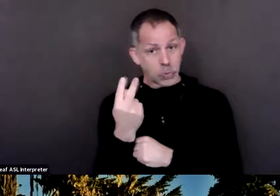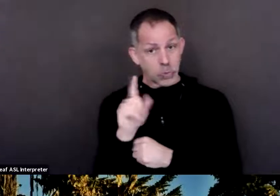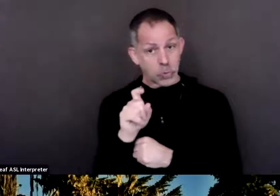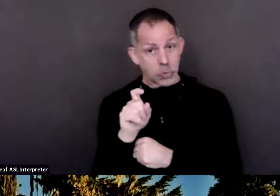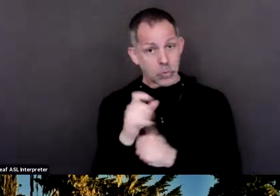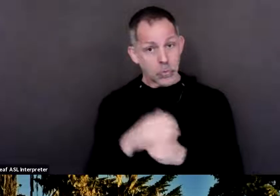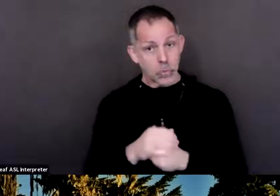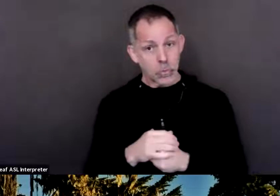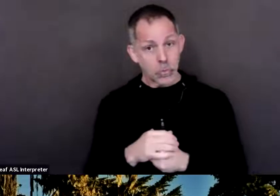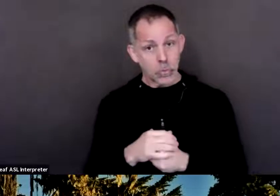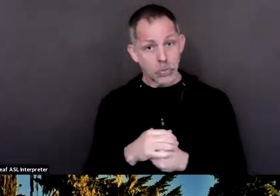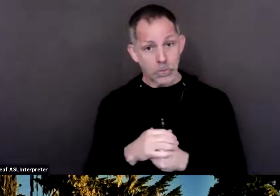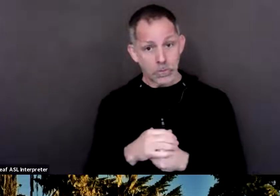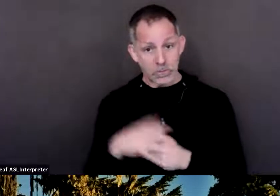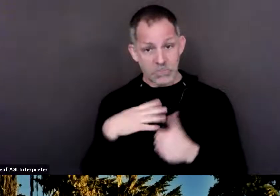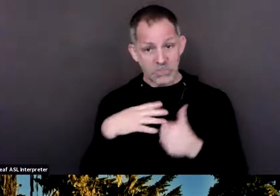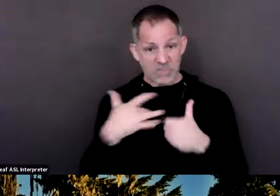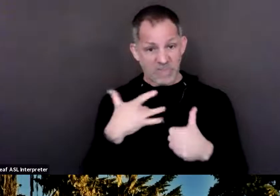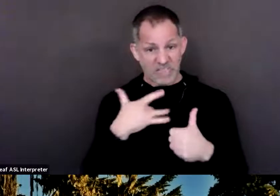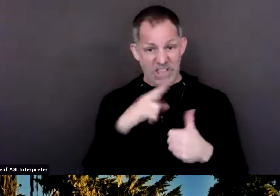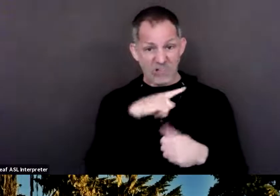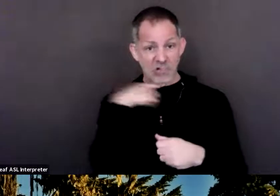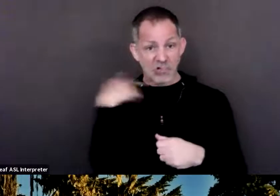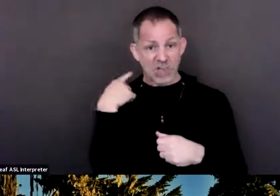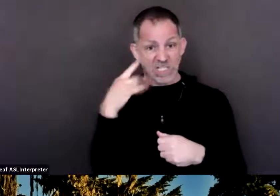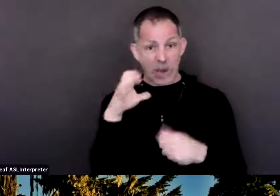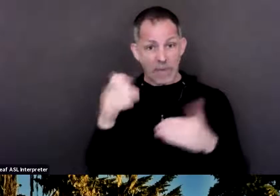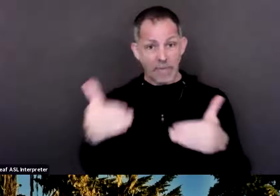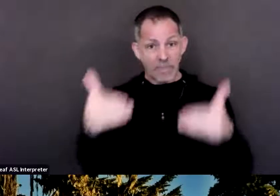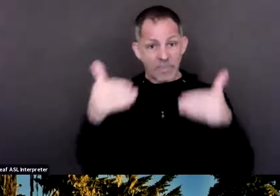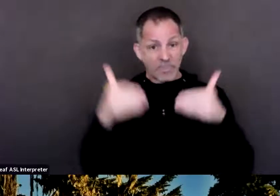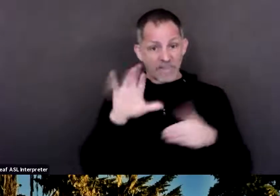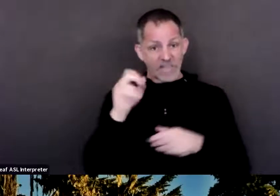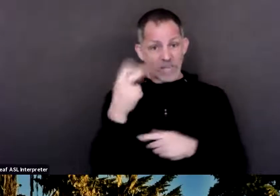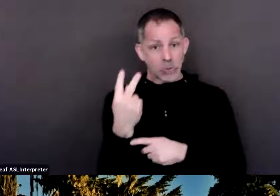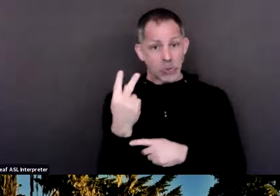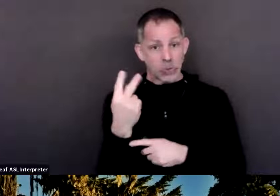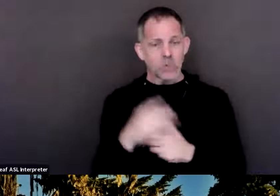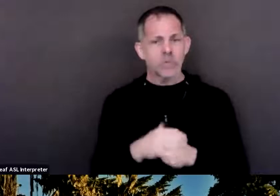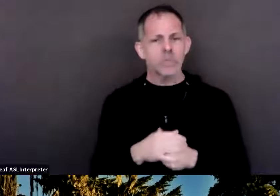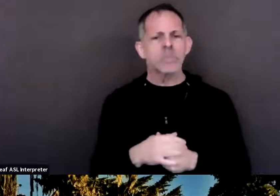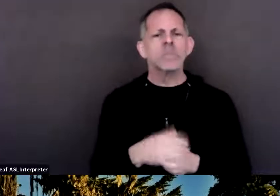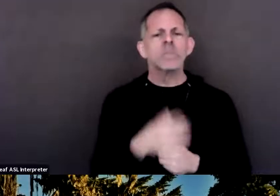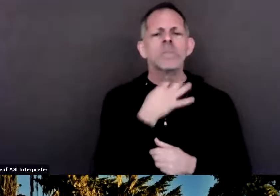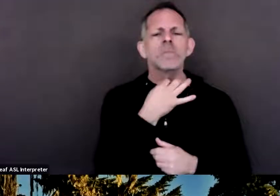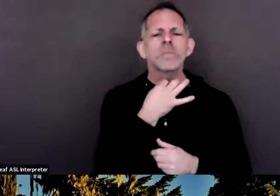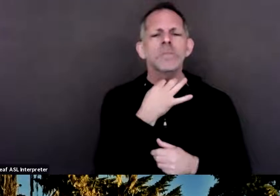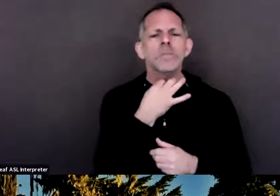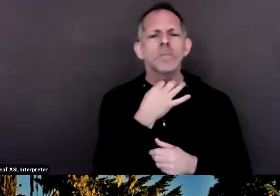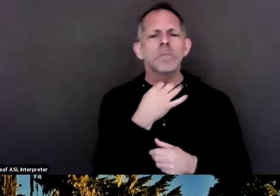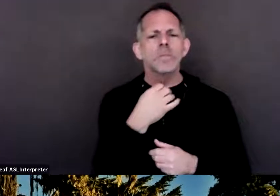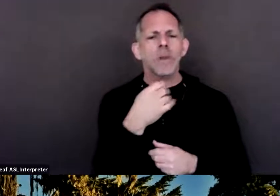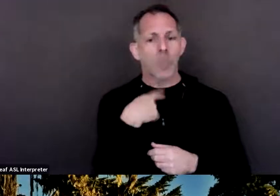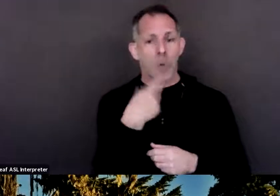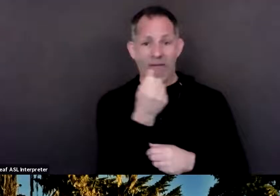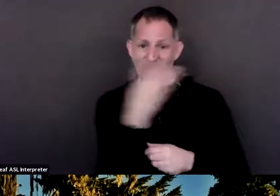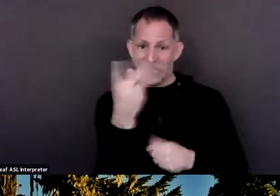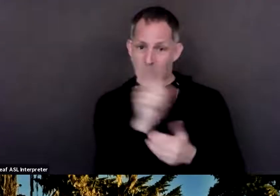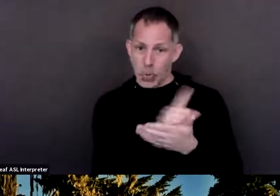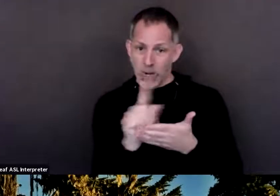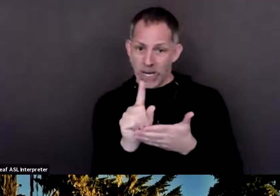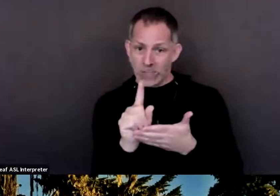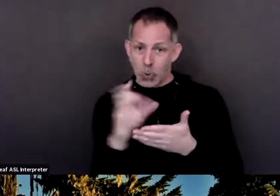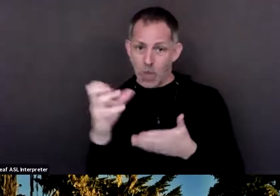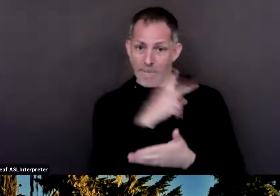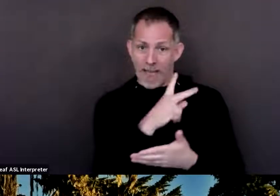to exceed some of the criteria, but we have time. We have several weeks to turn this around. And hopefully with the